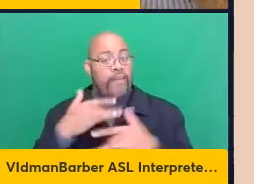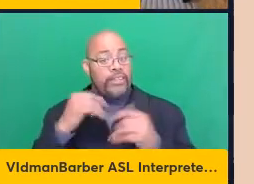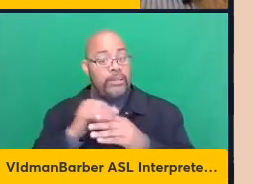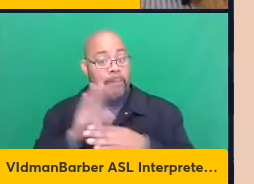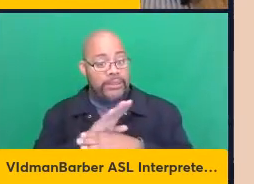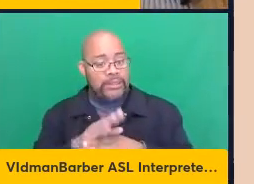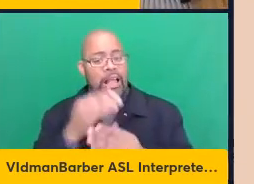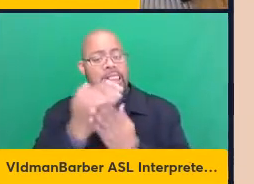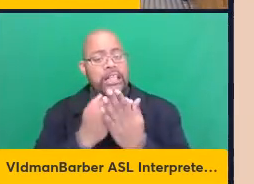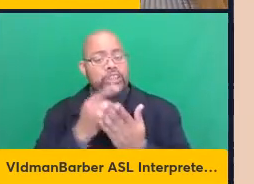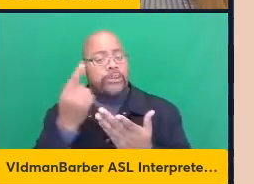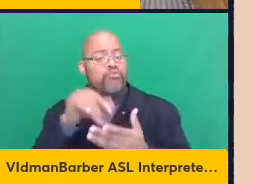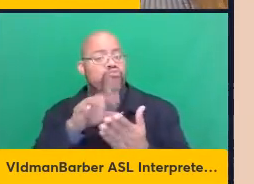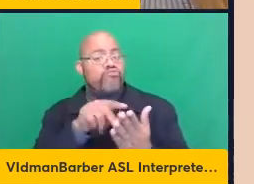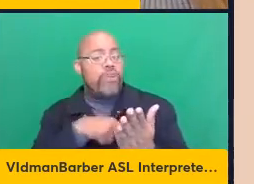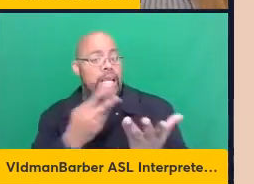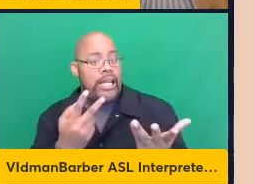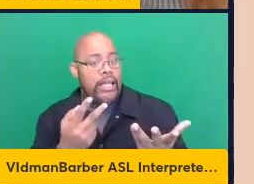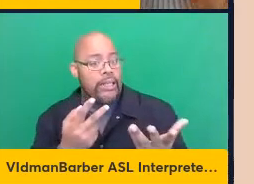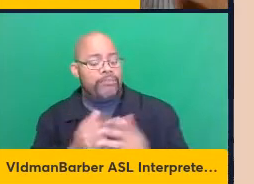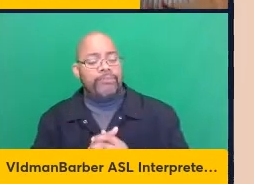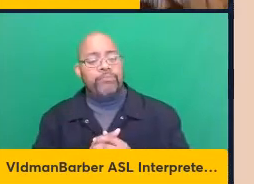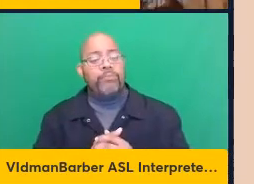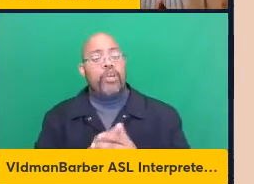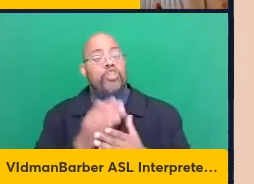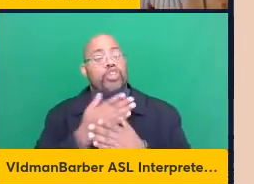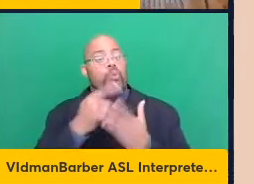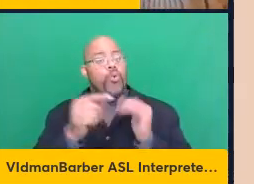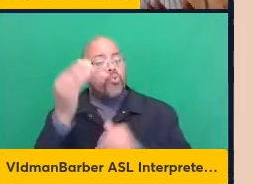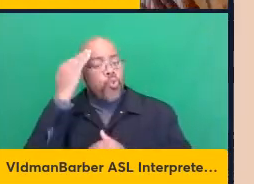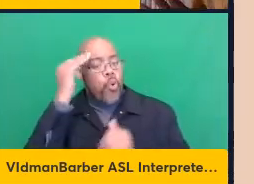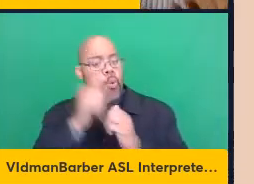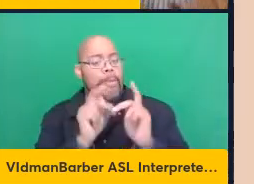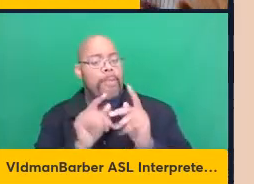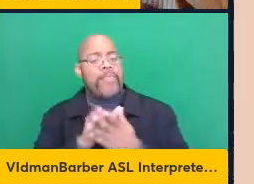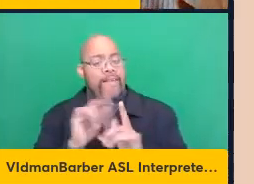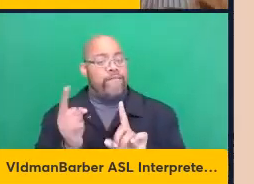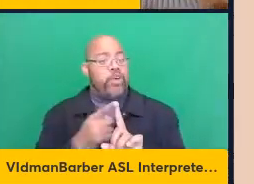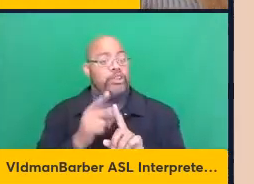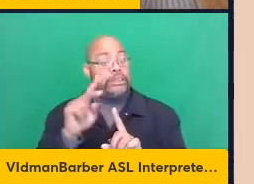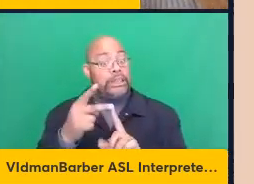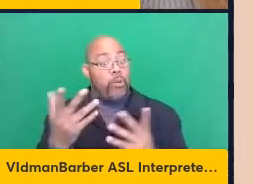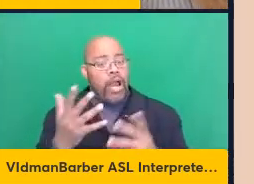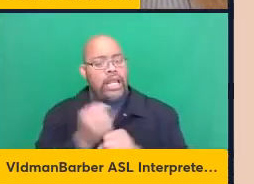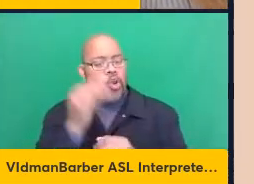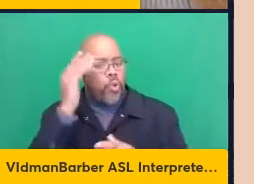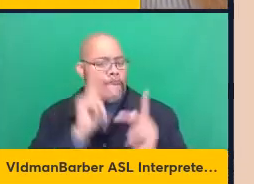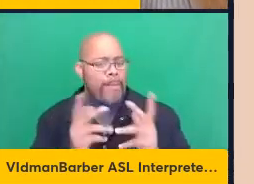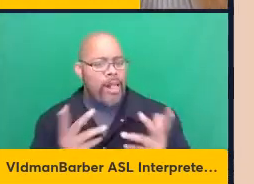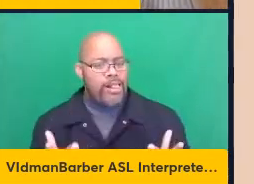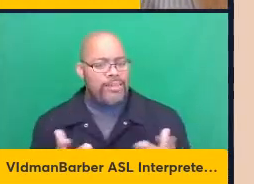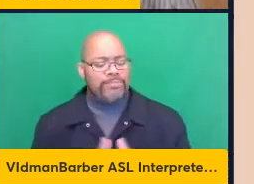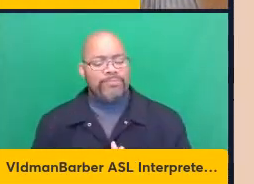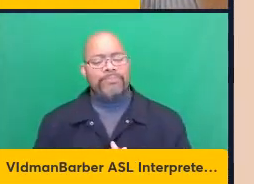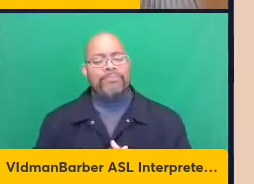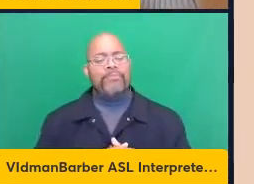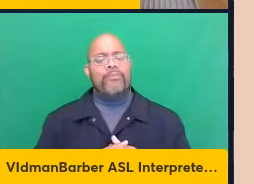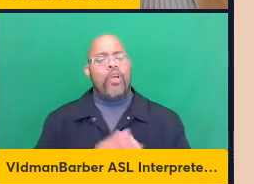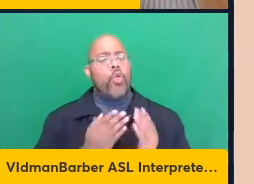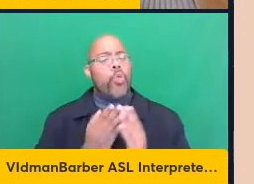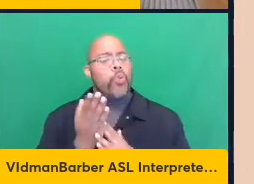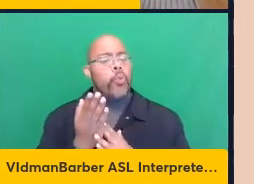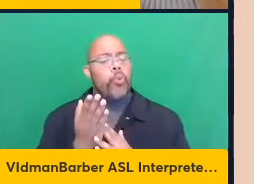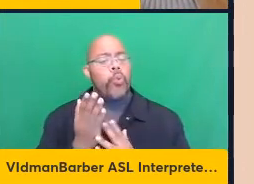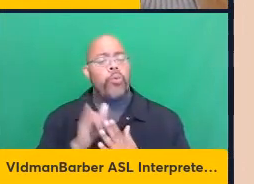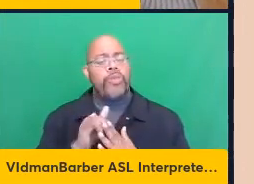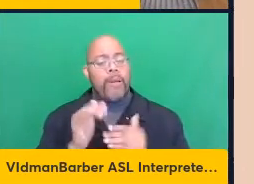lessons from something you're reading. Right. So share what you know with people. That's the first thing. The second thing is get to know people. Throughout